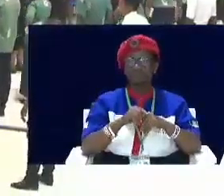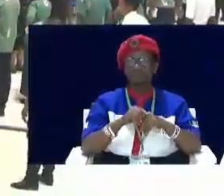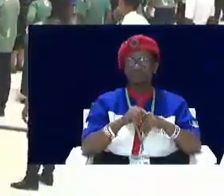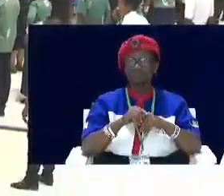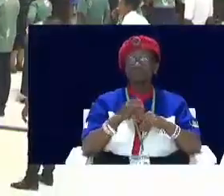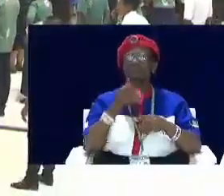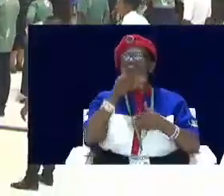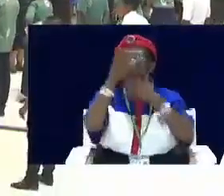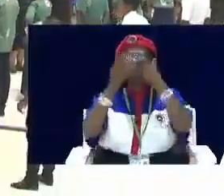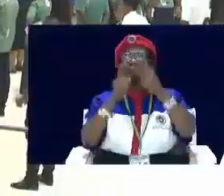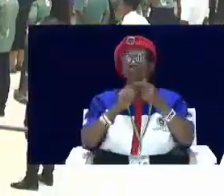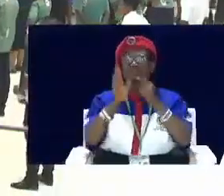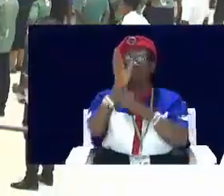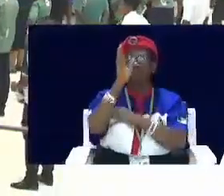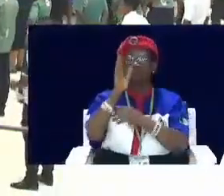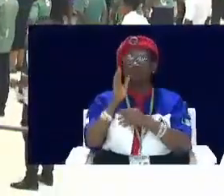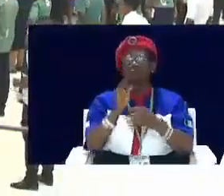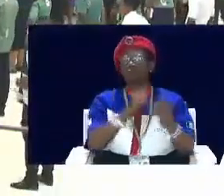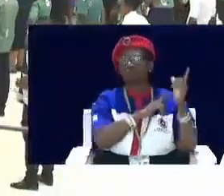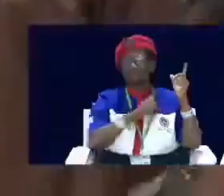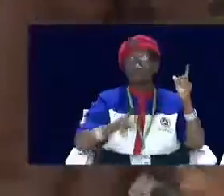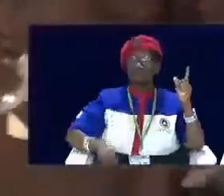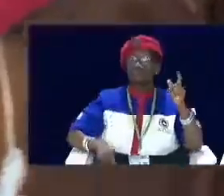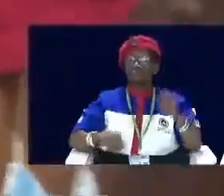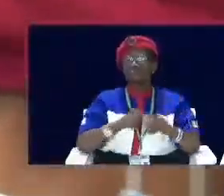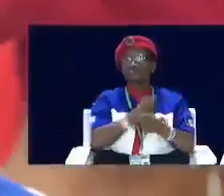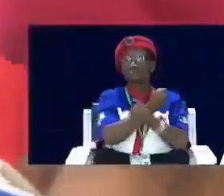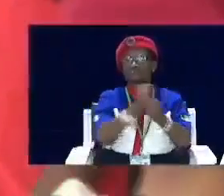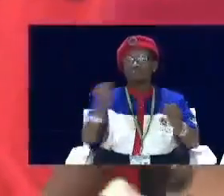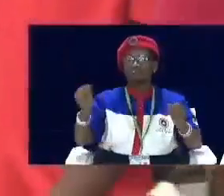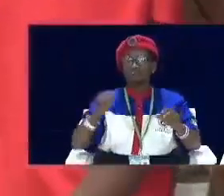Cry to him, Lord, save my soul.